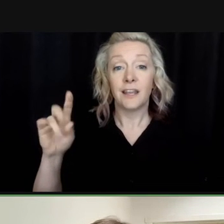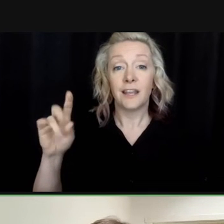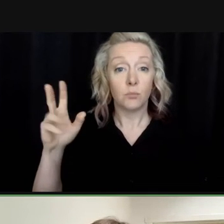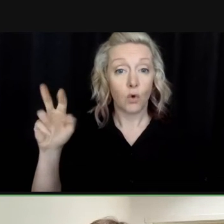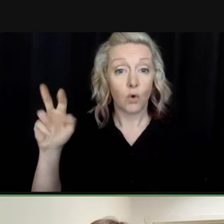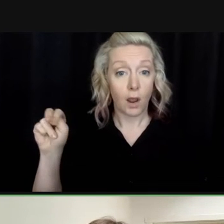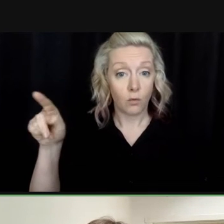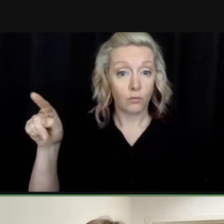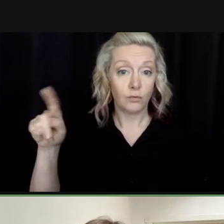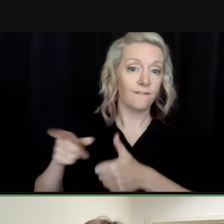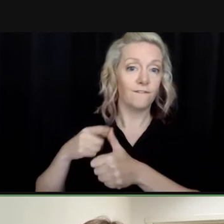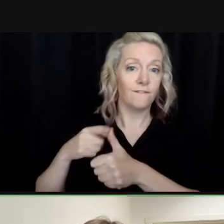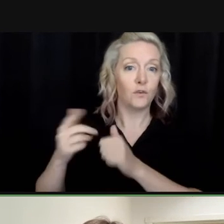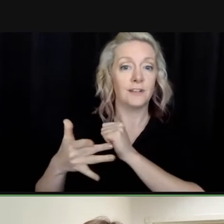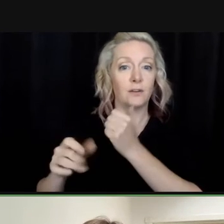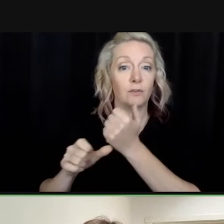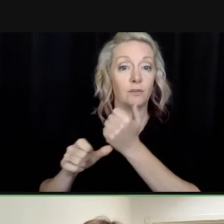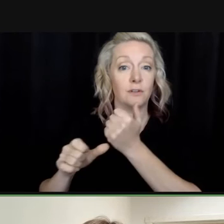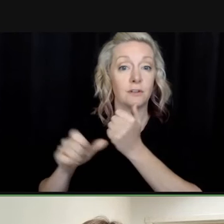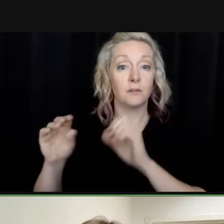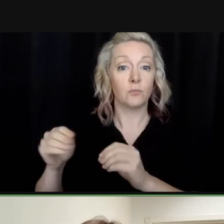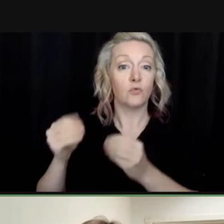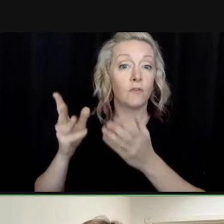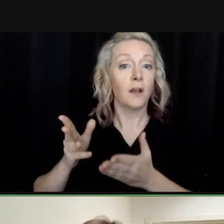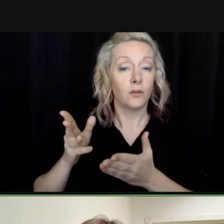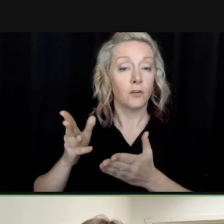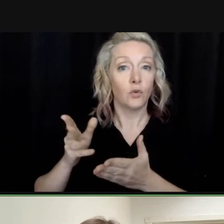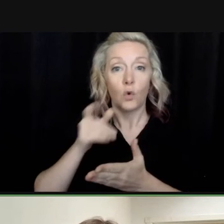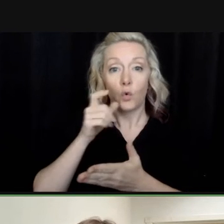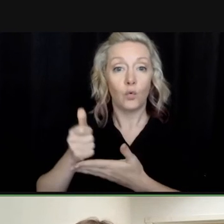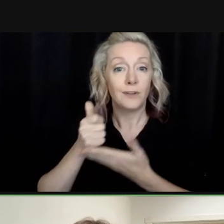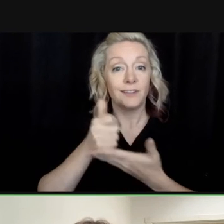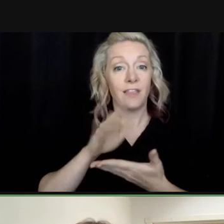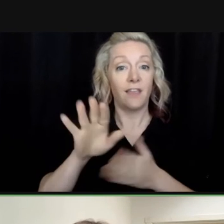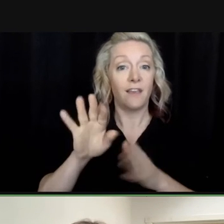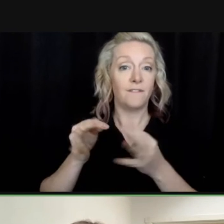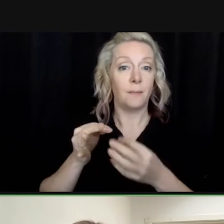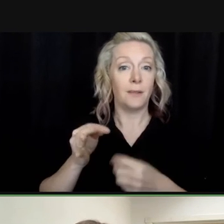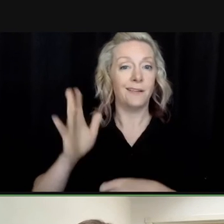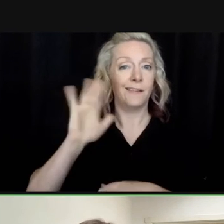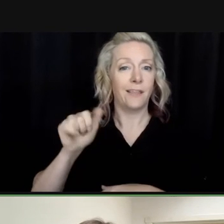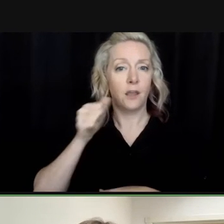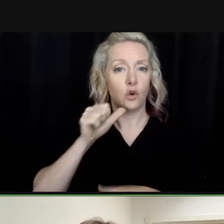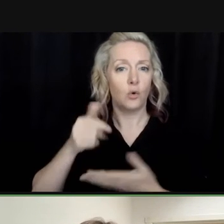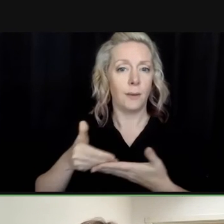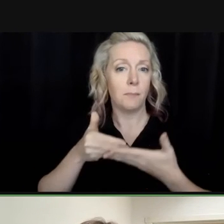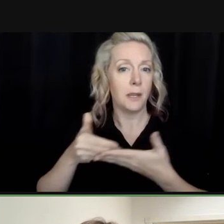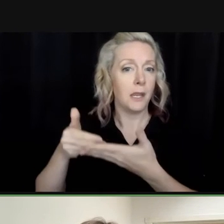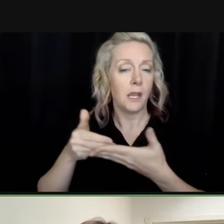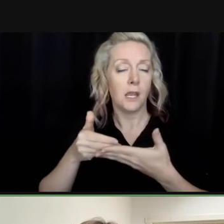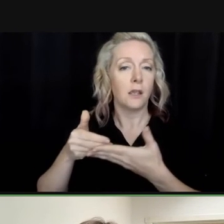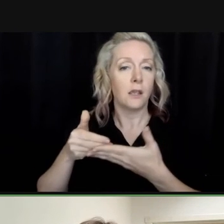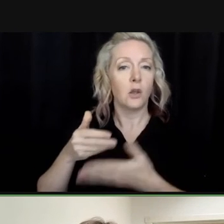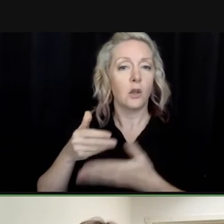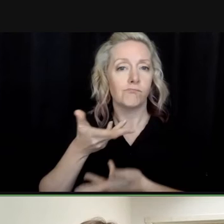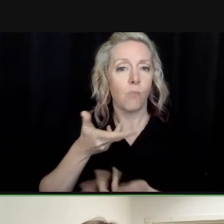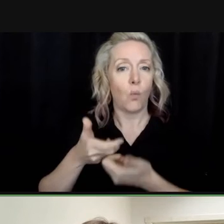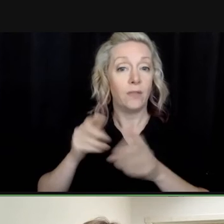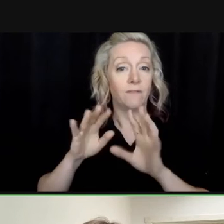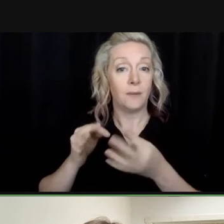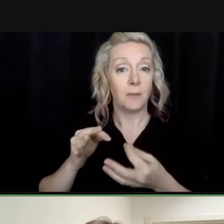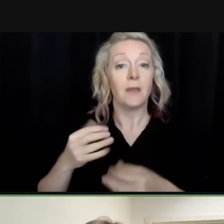first technical assistance provider that provided assistance to the family when she was just a baby. And then I started